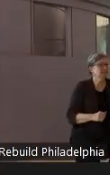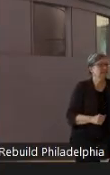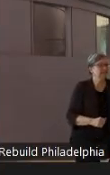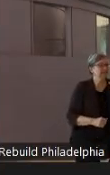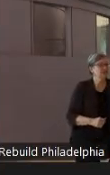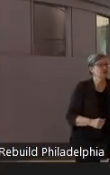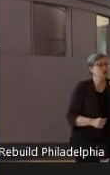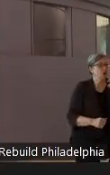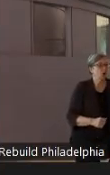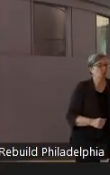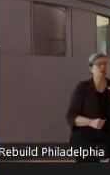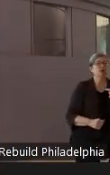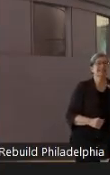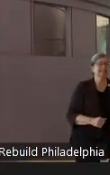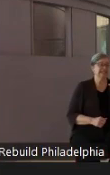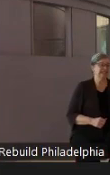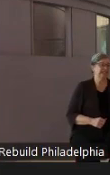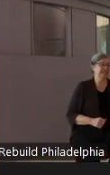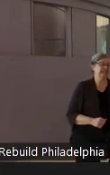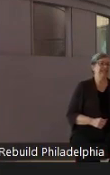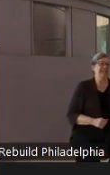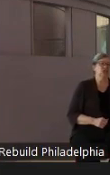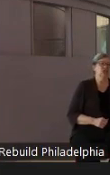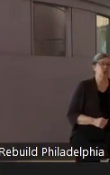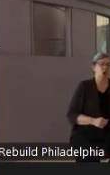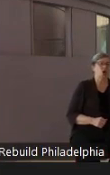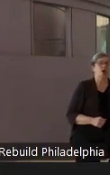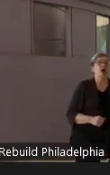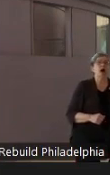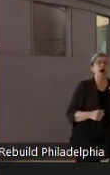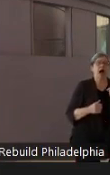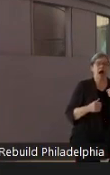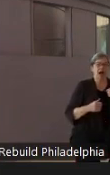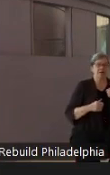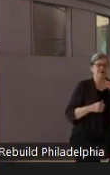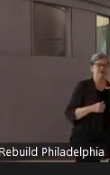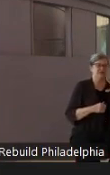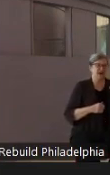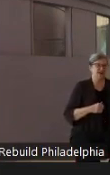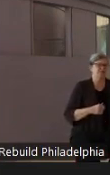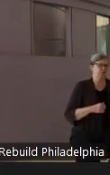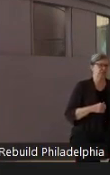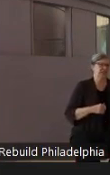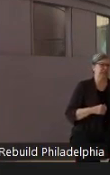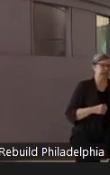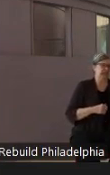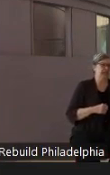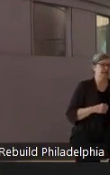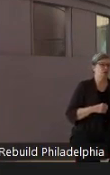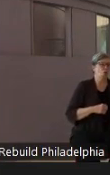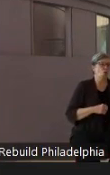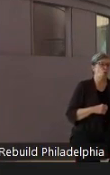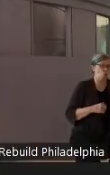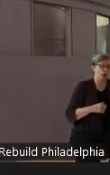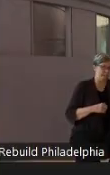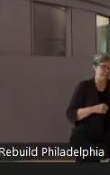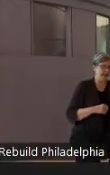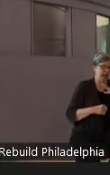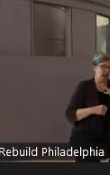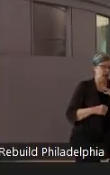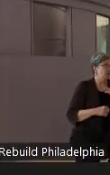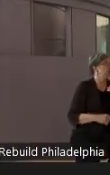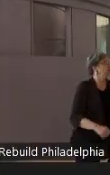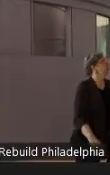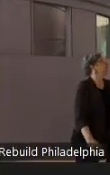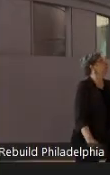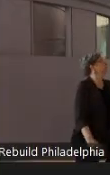a 5'10" white male. I have a mustache now. It used to be a beard. And